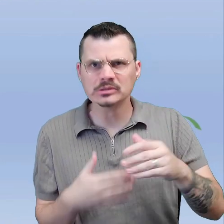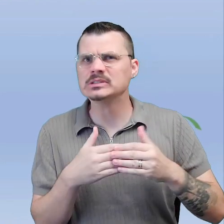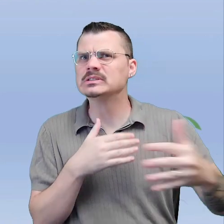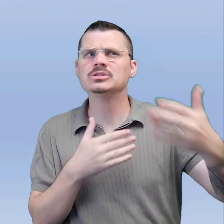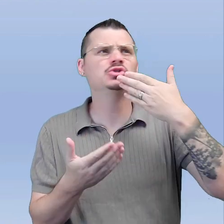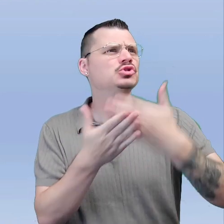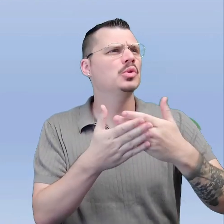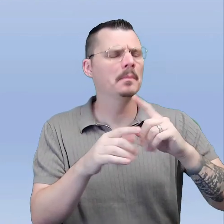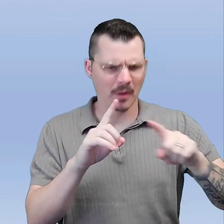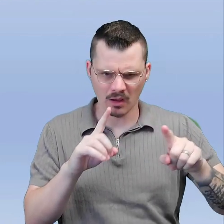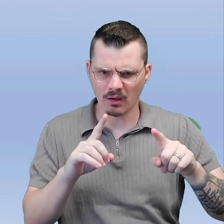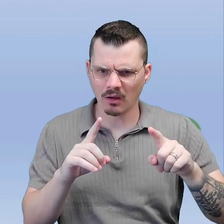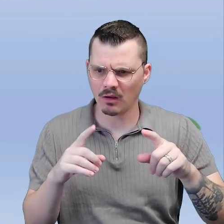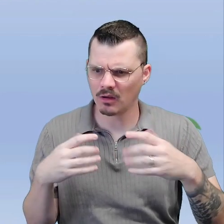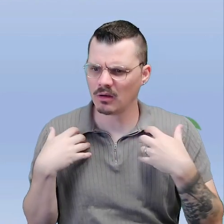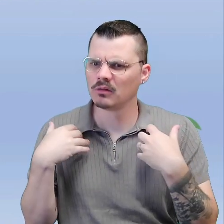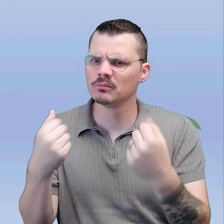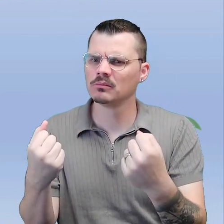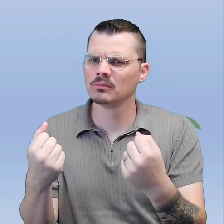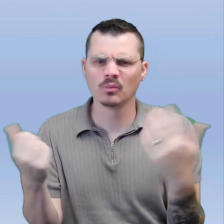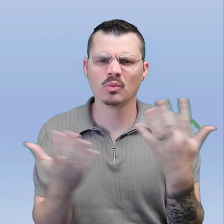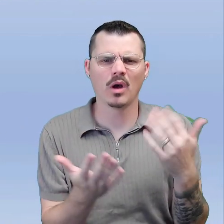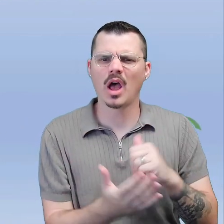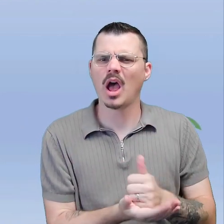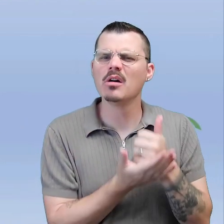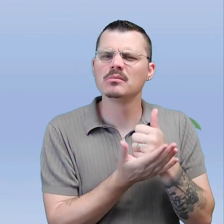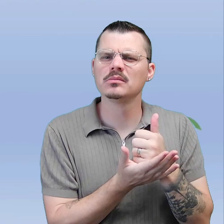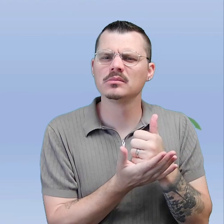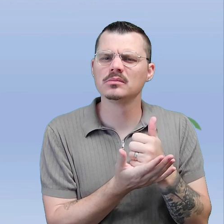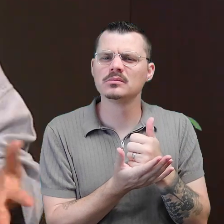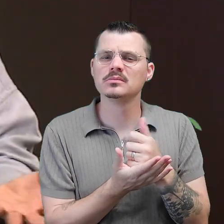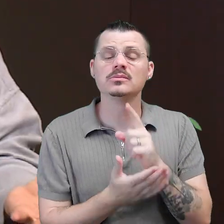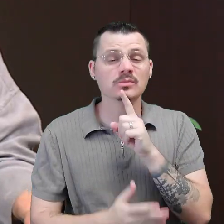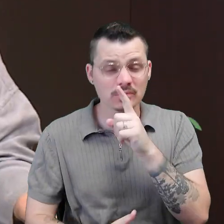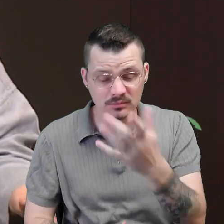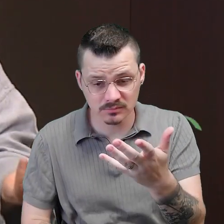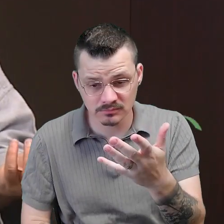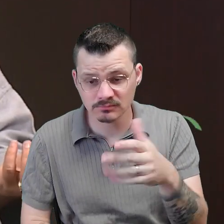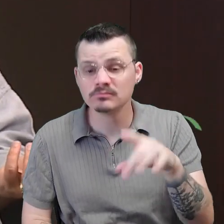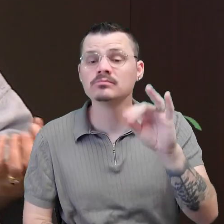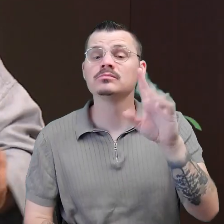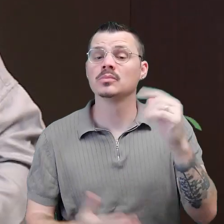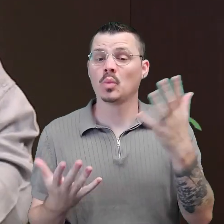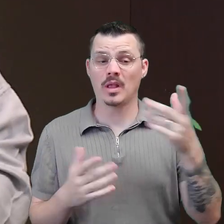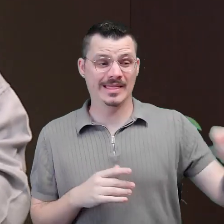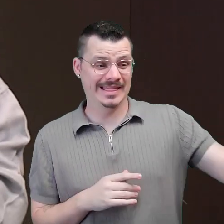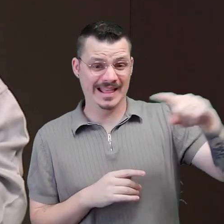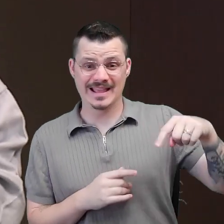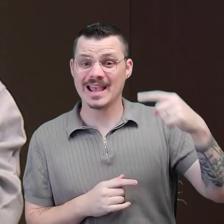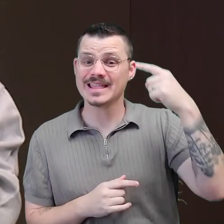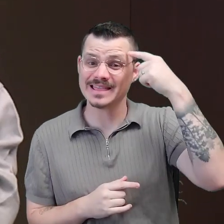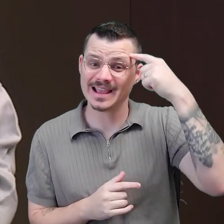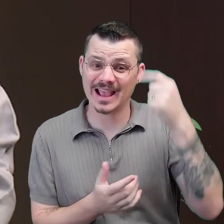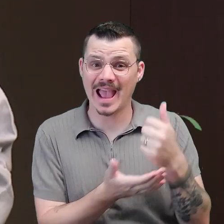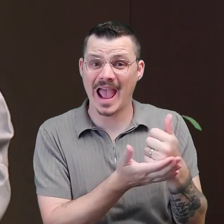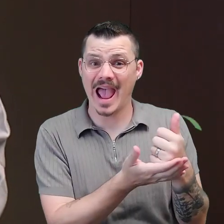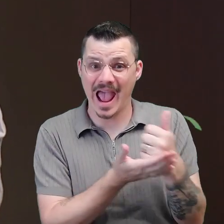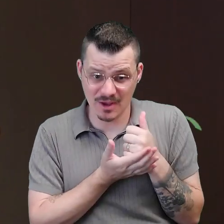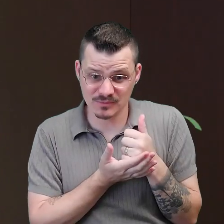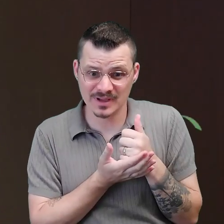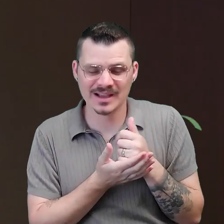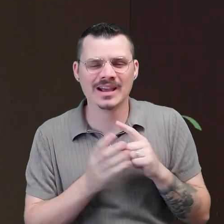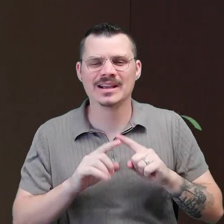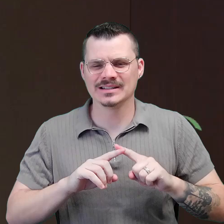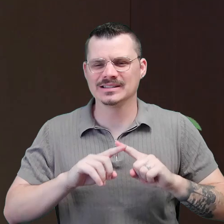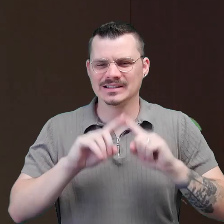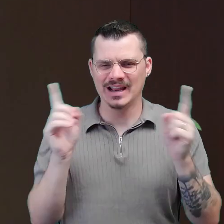did? What helped them? And it turns out, not surprisingly, what they think helps is quite a